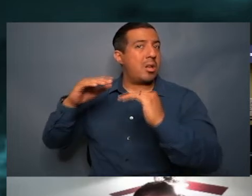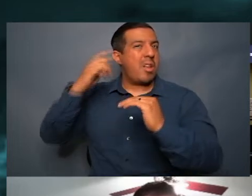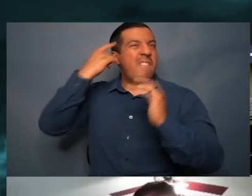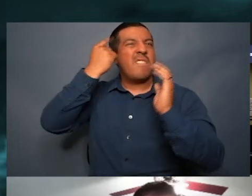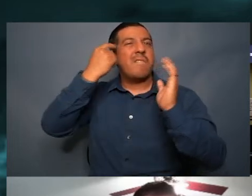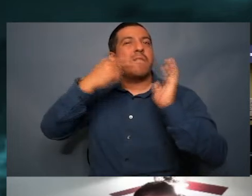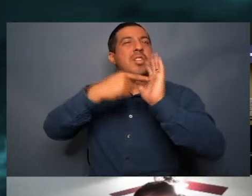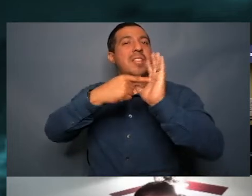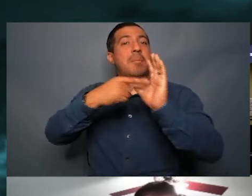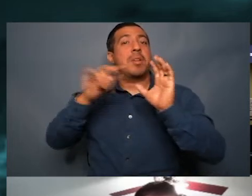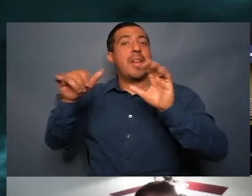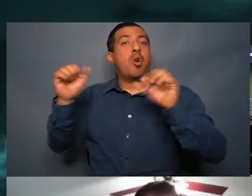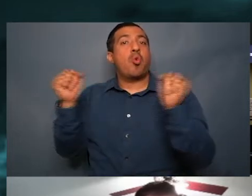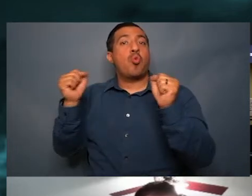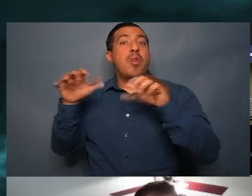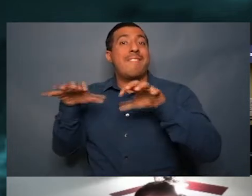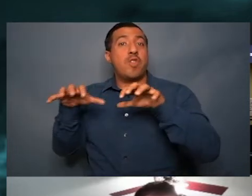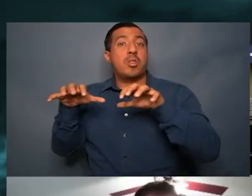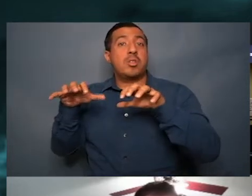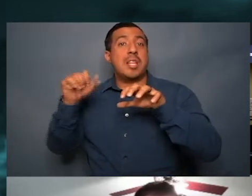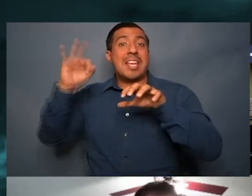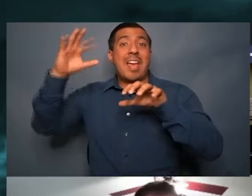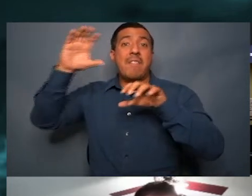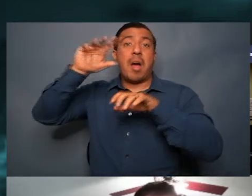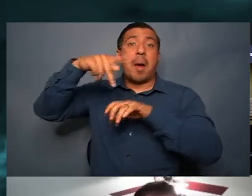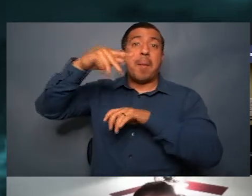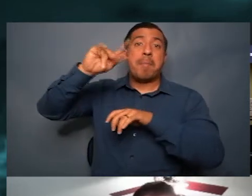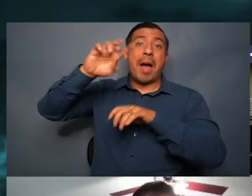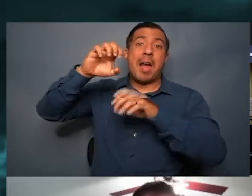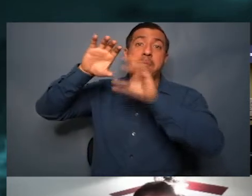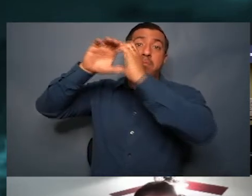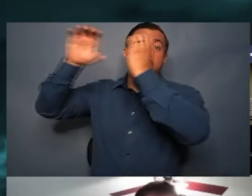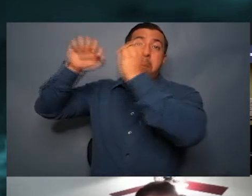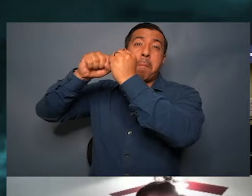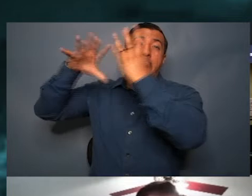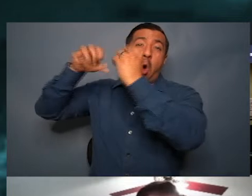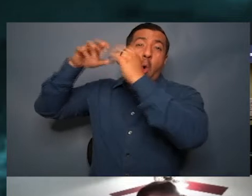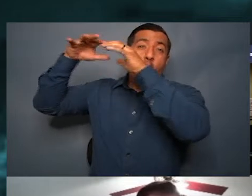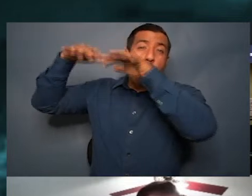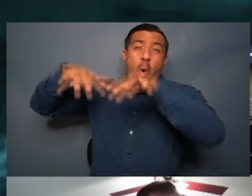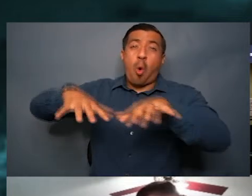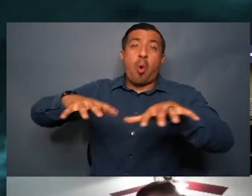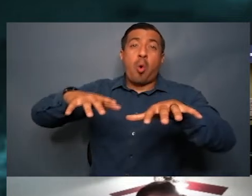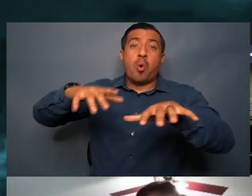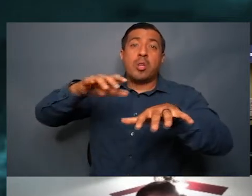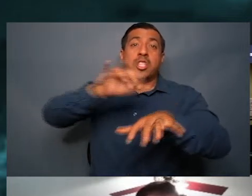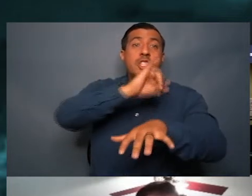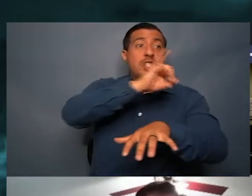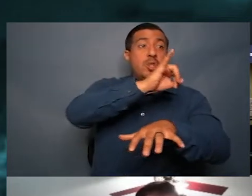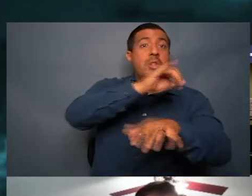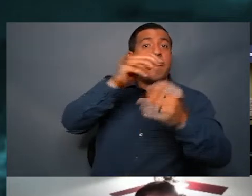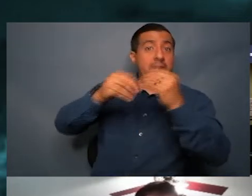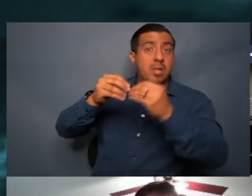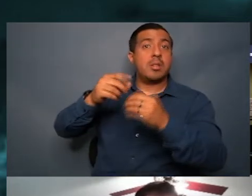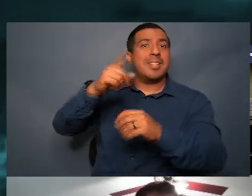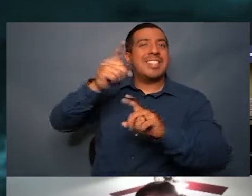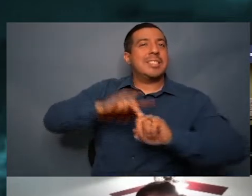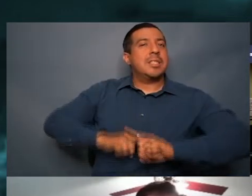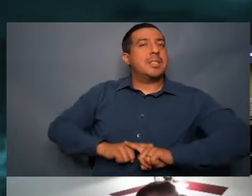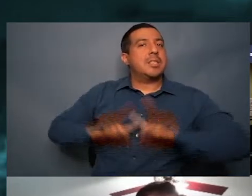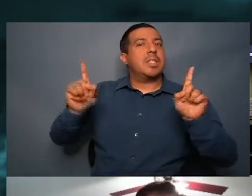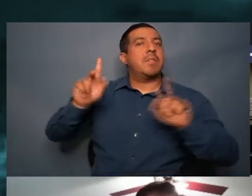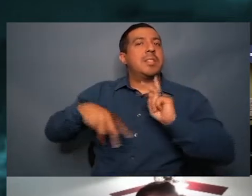winter freeze and your pipes burst and you filed with your homeowners insurance and you got that fixed, that is different. That is